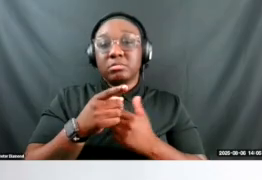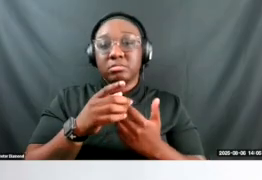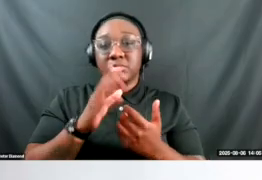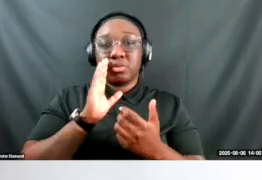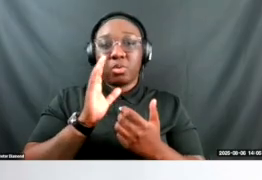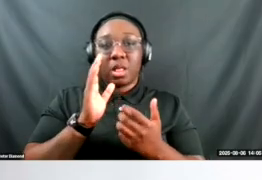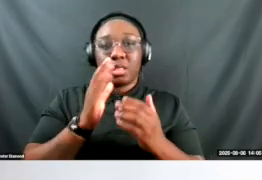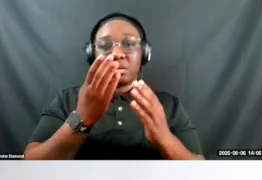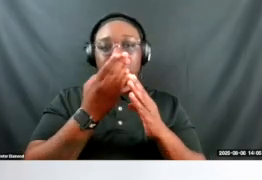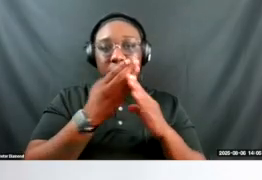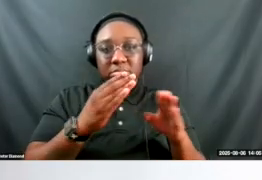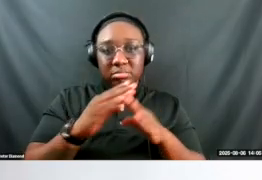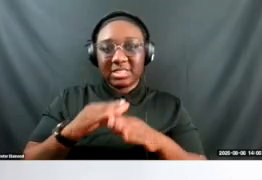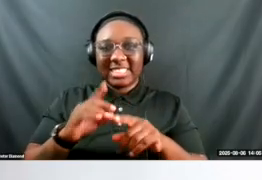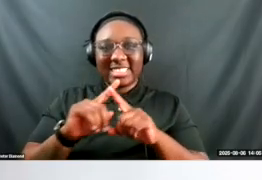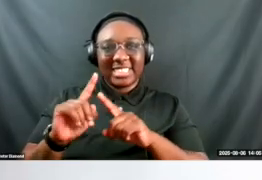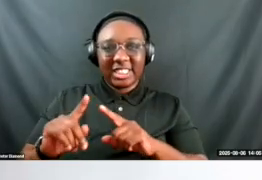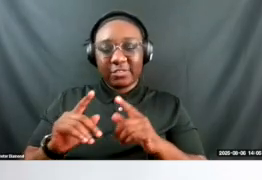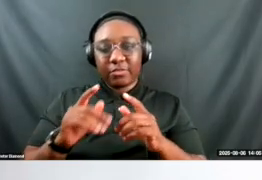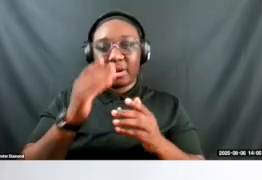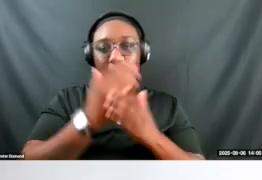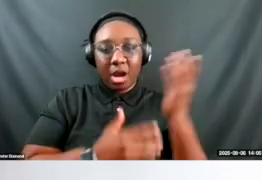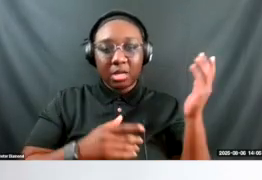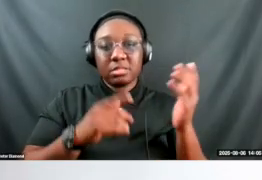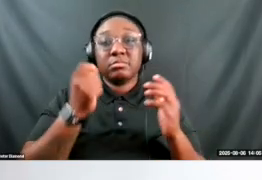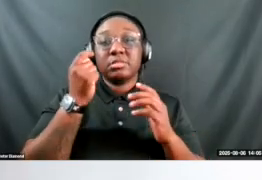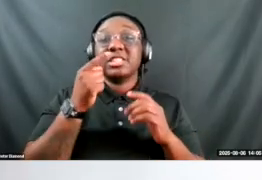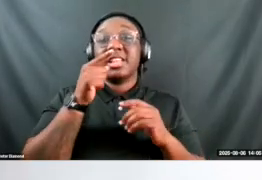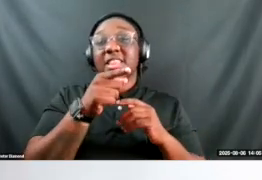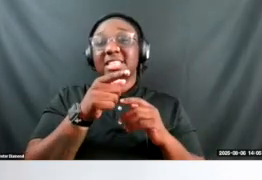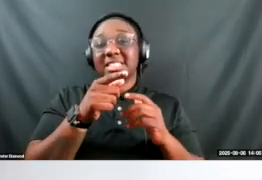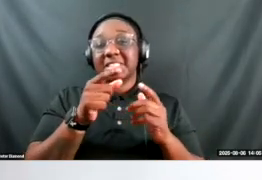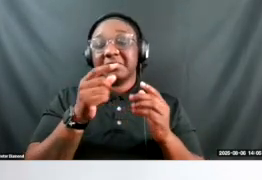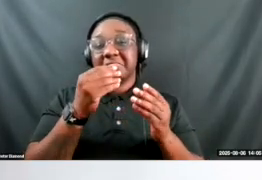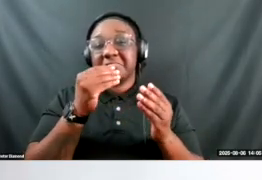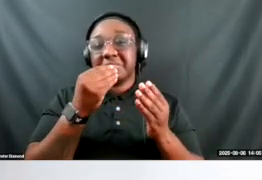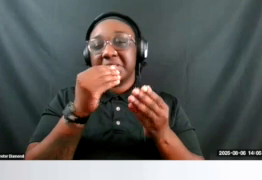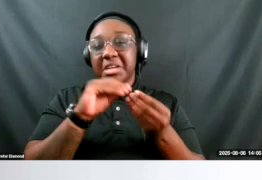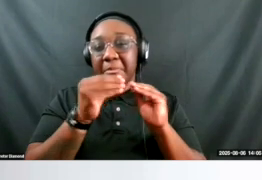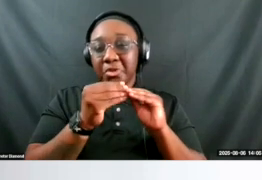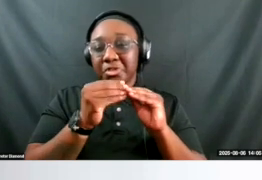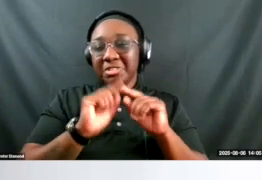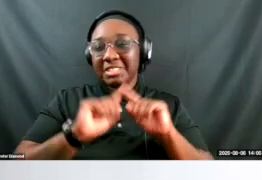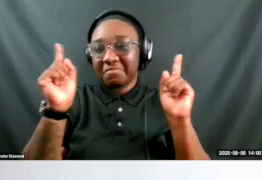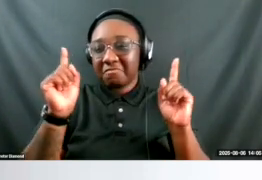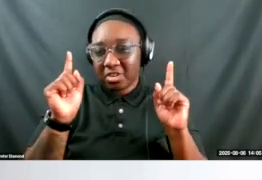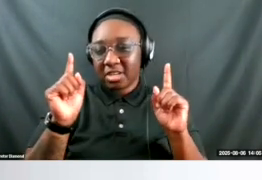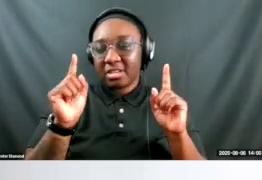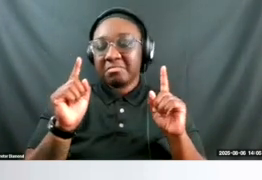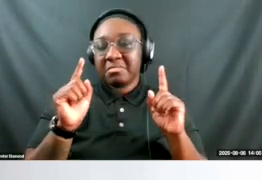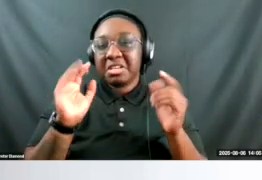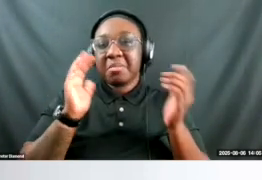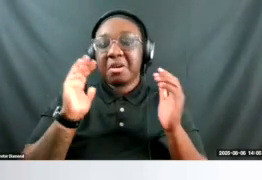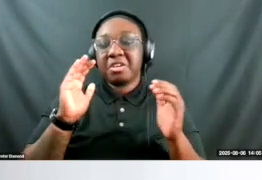I want to note that these values differ from what was shared previously on our website. Since posting the initial slide